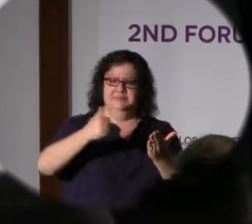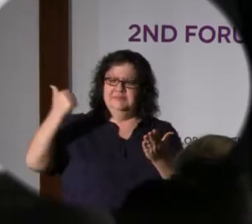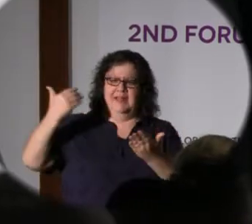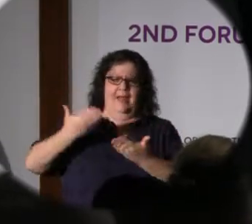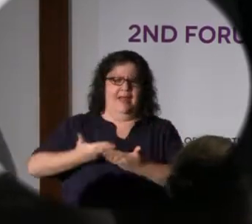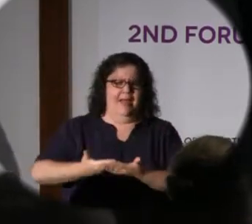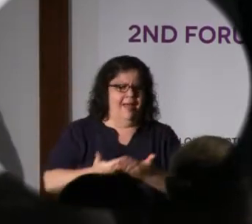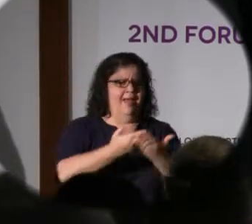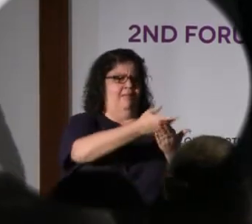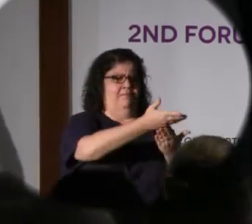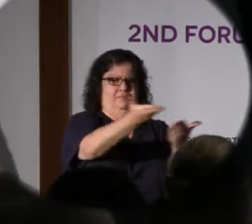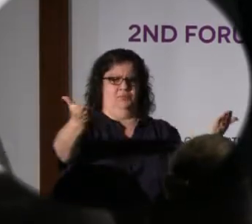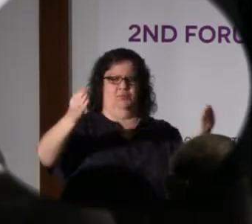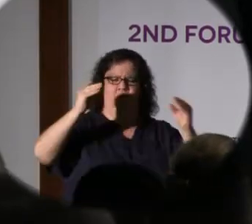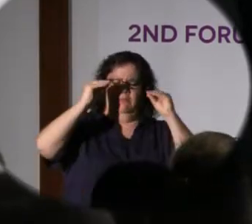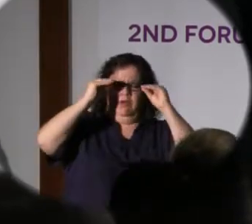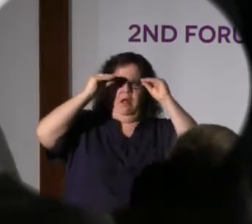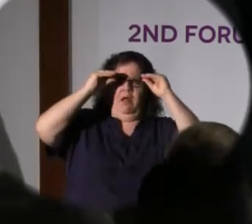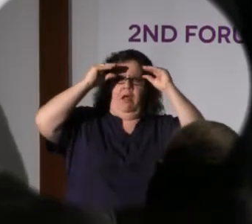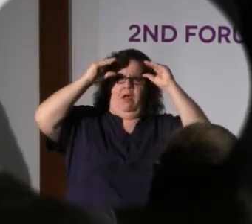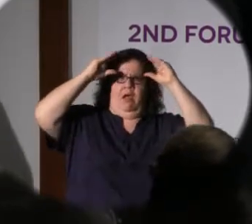voice of 1/7